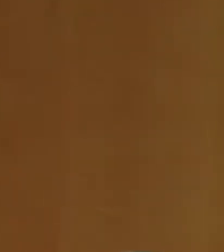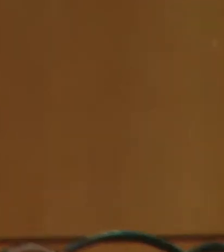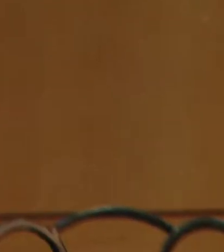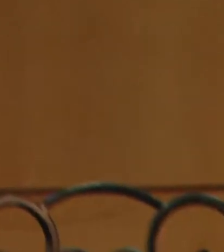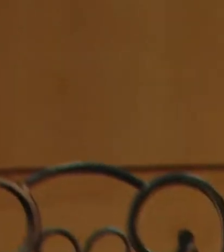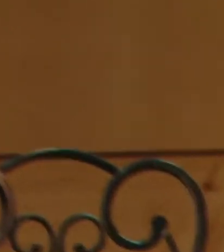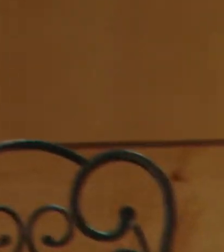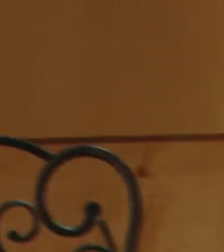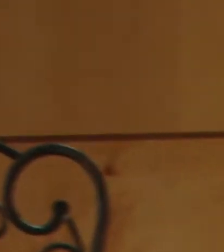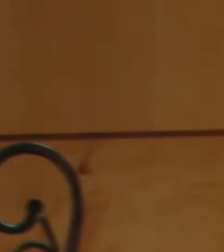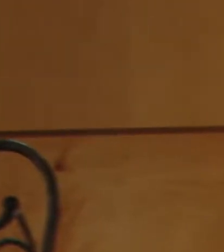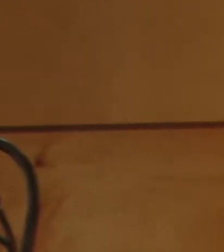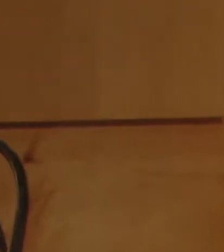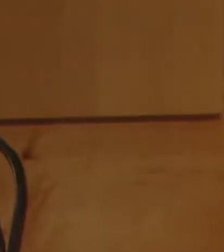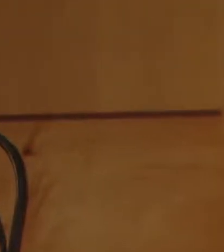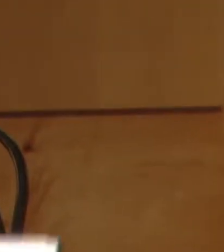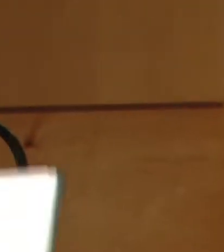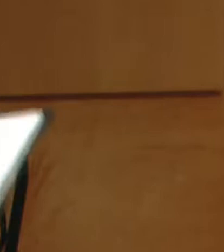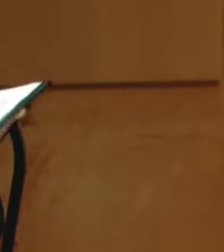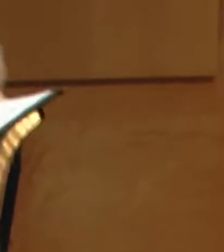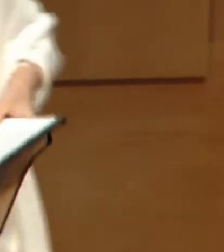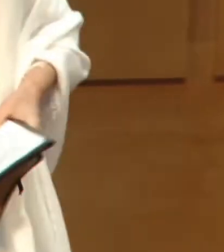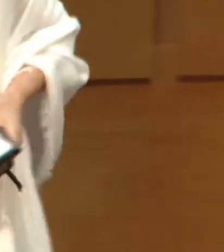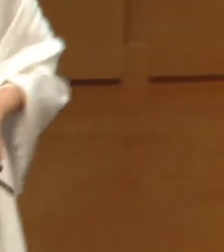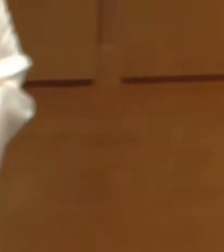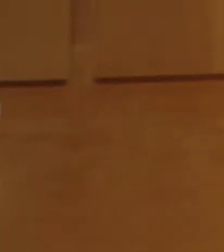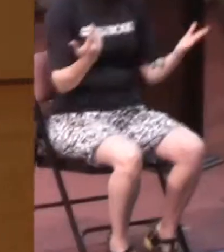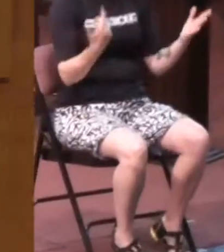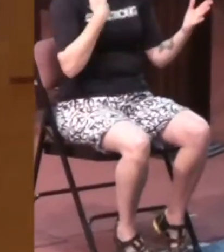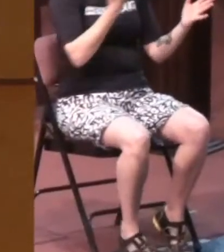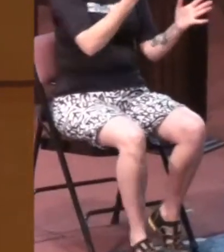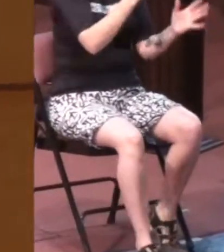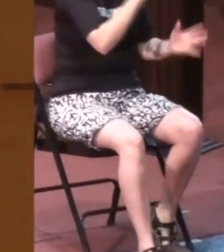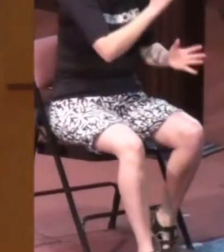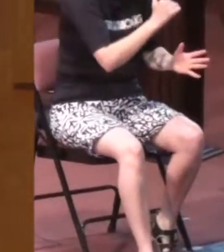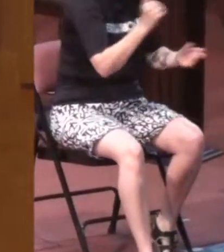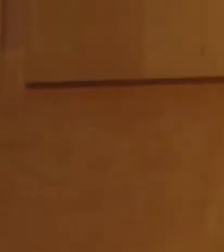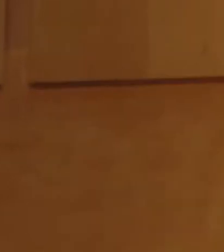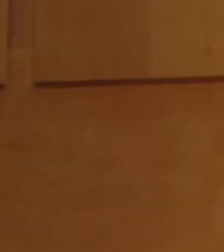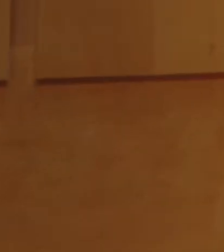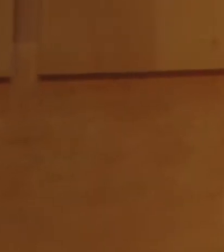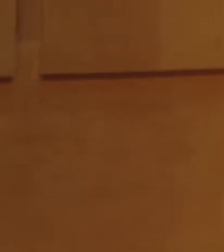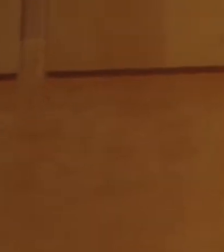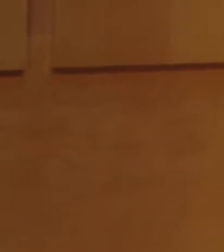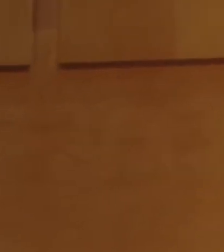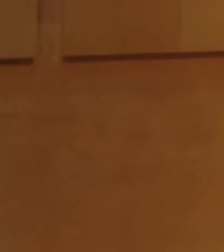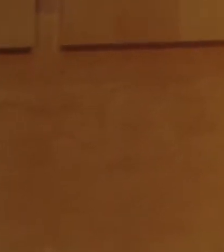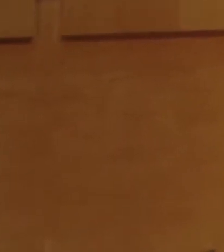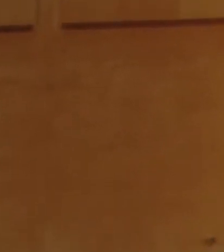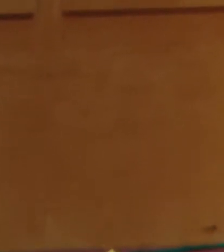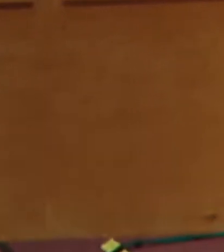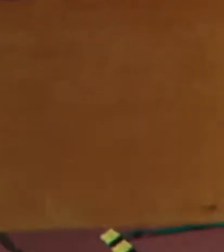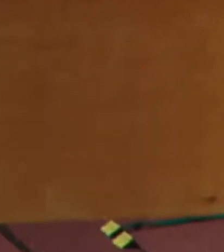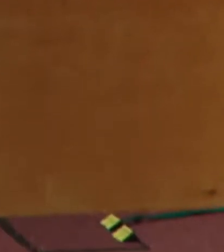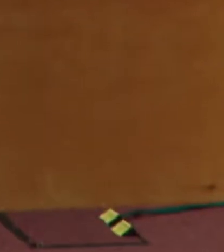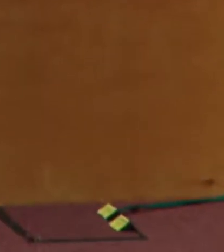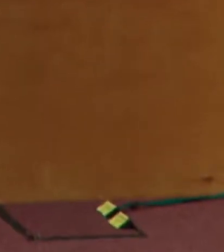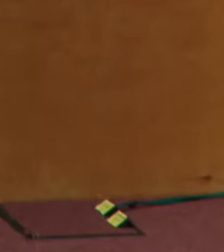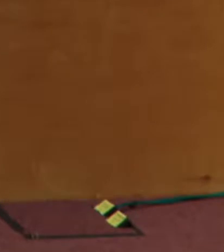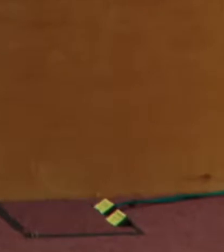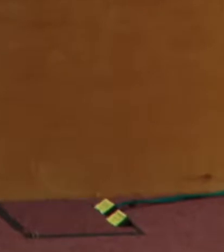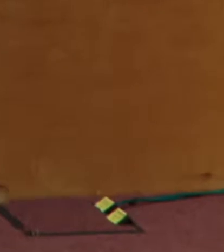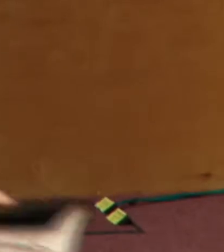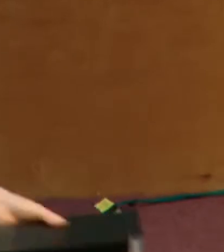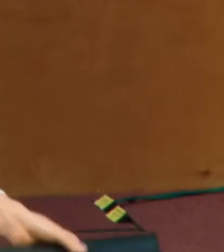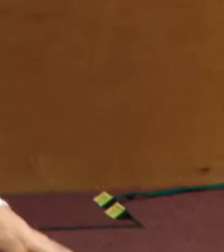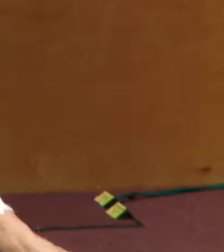let's have some fun. Never, ever be afraid of letting your light shine. Let it shine, dear ones. It's why you're